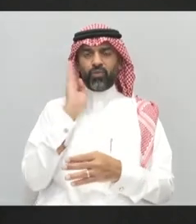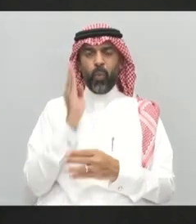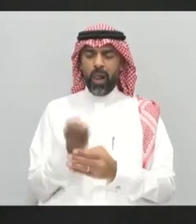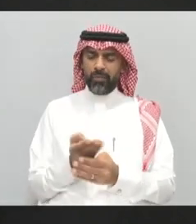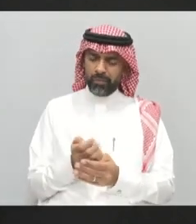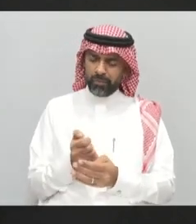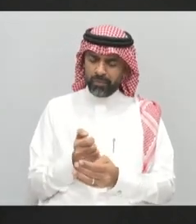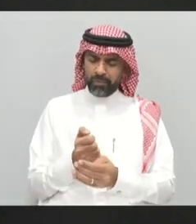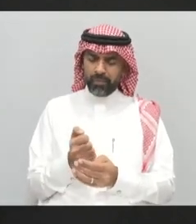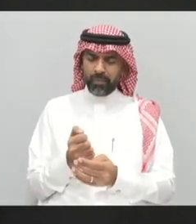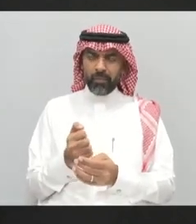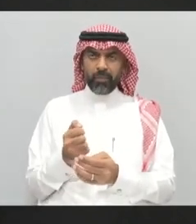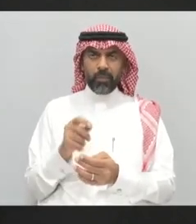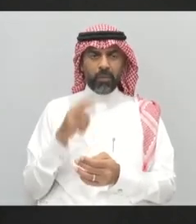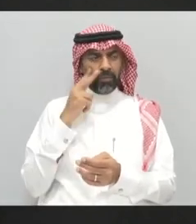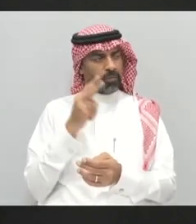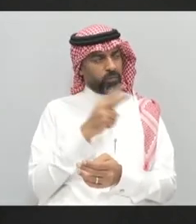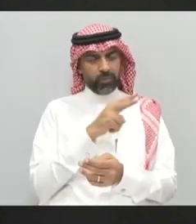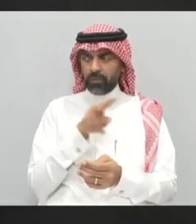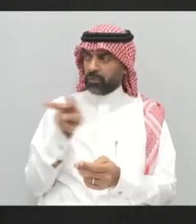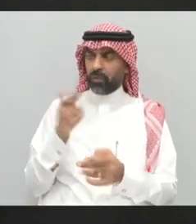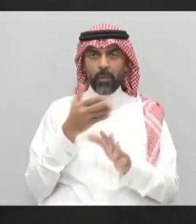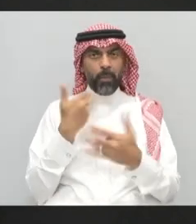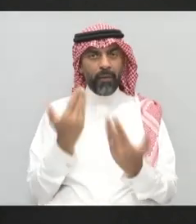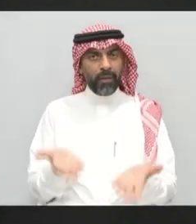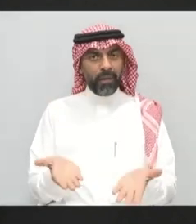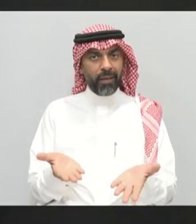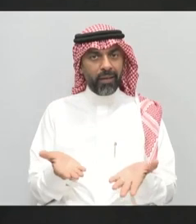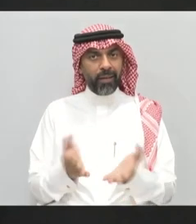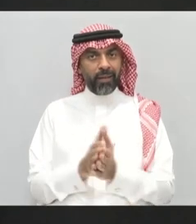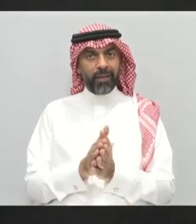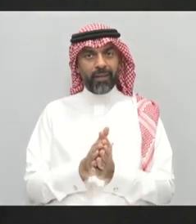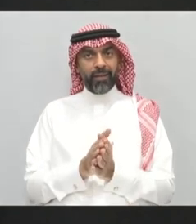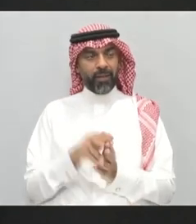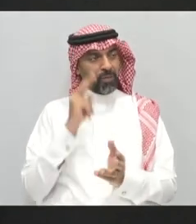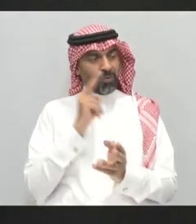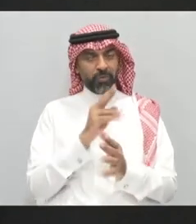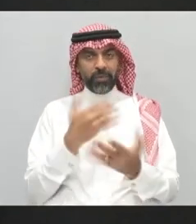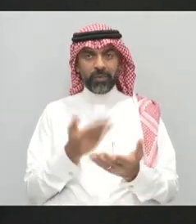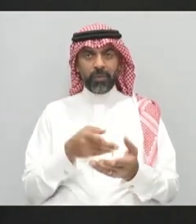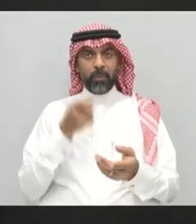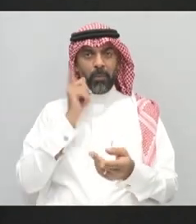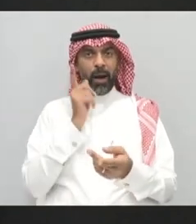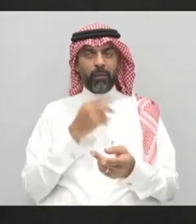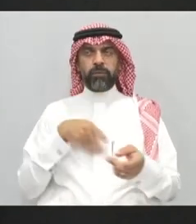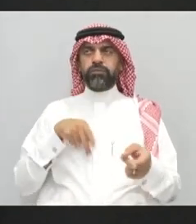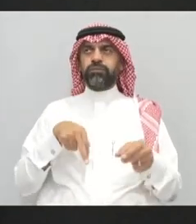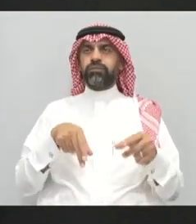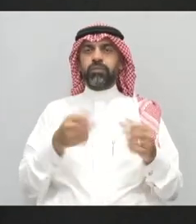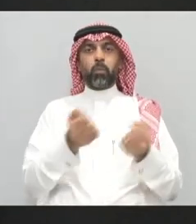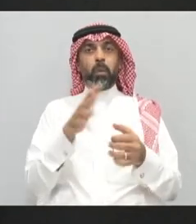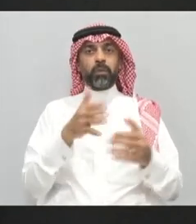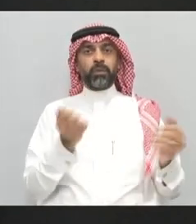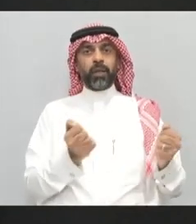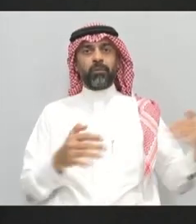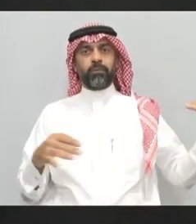looking in all directions, not listening to the traffic around him. So it's not safe,